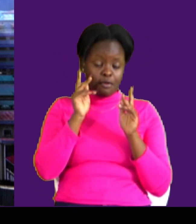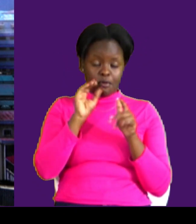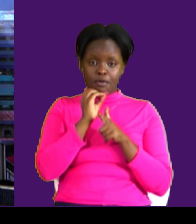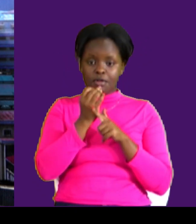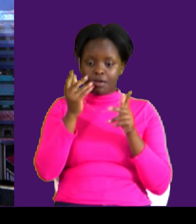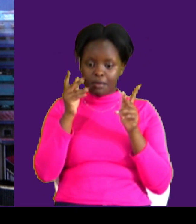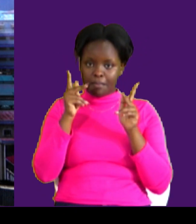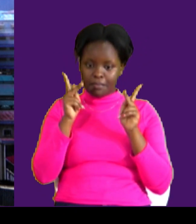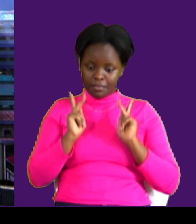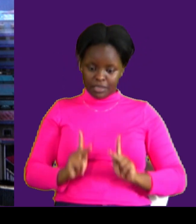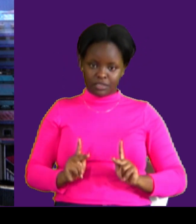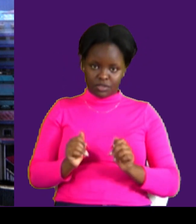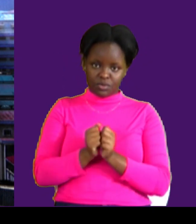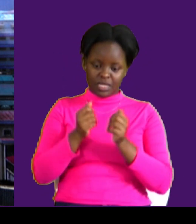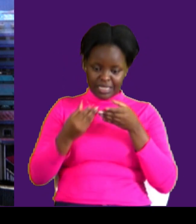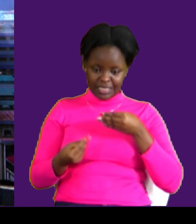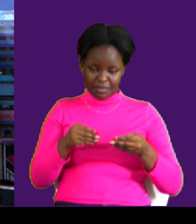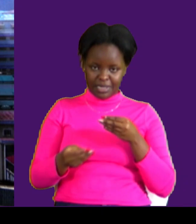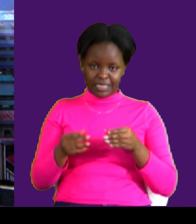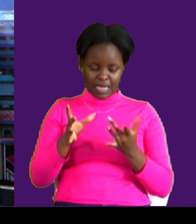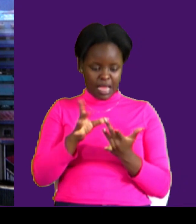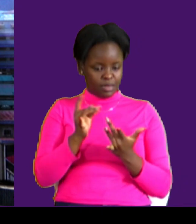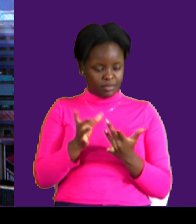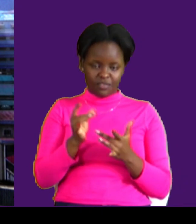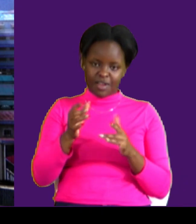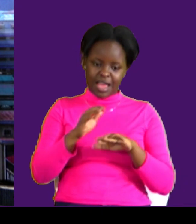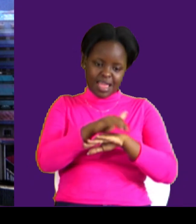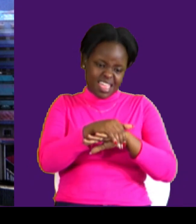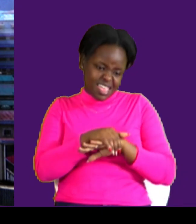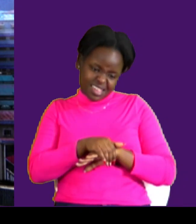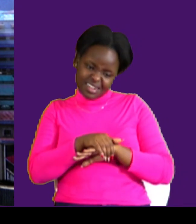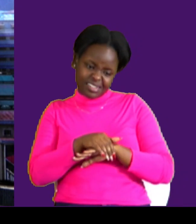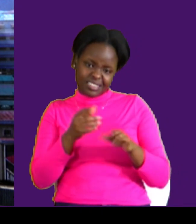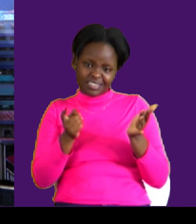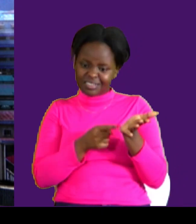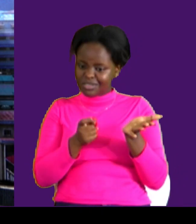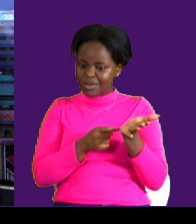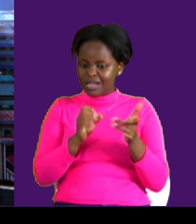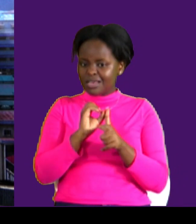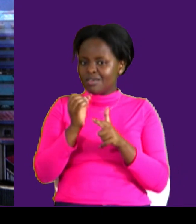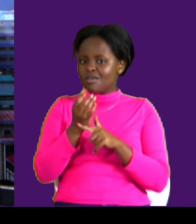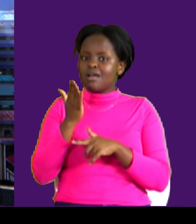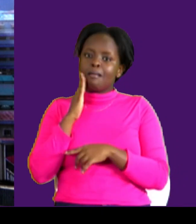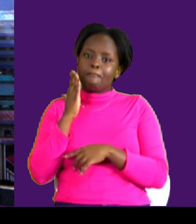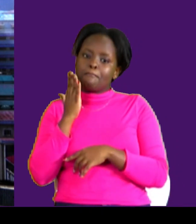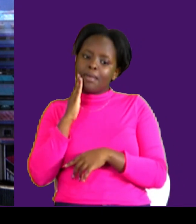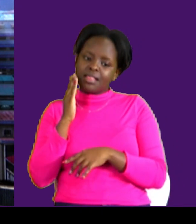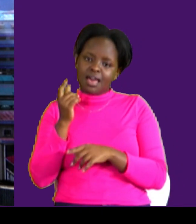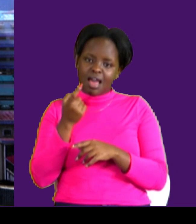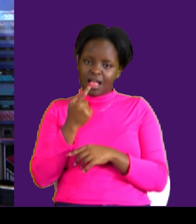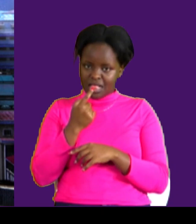they prefer English, Swahili, and maybe one of their mother tongue. And this application has most